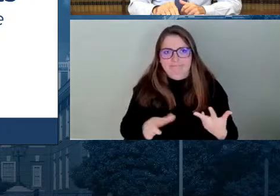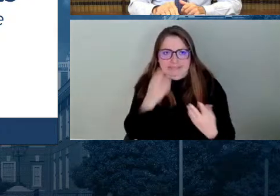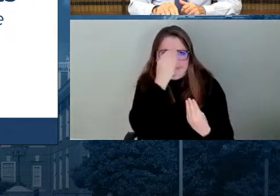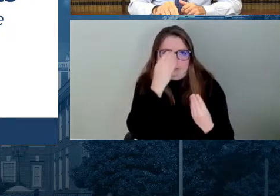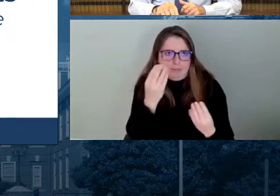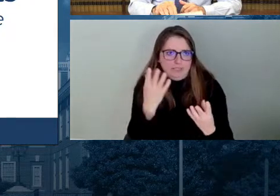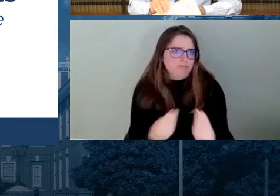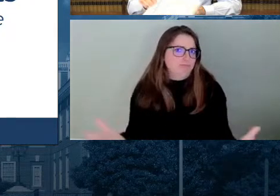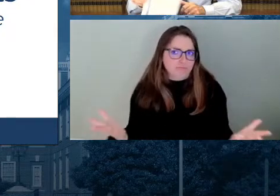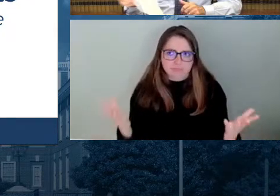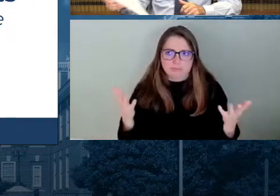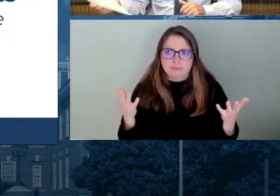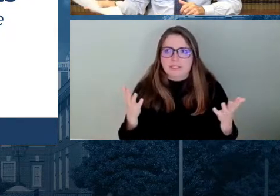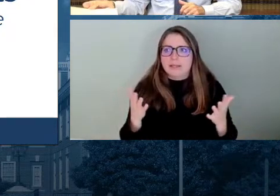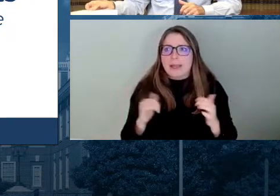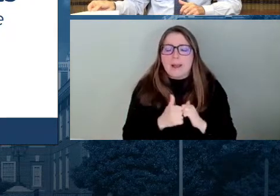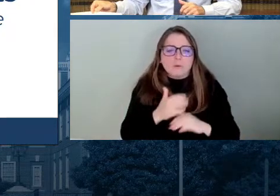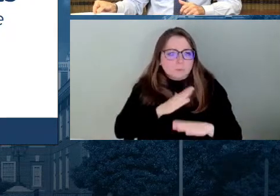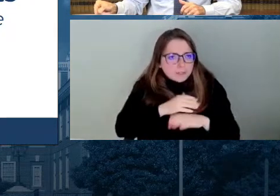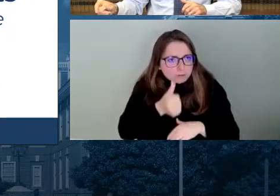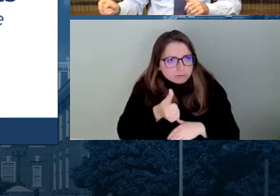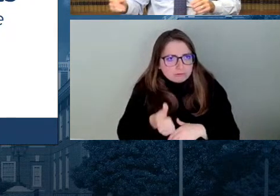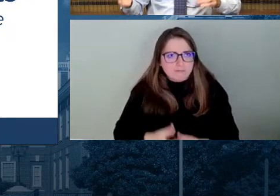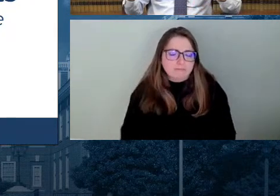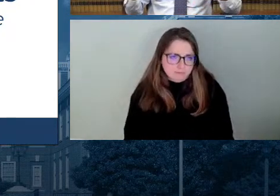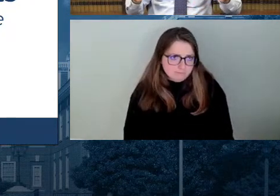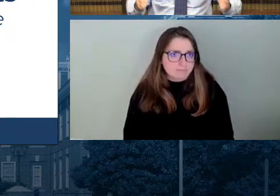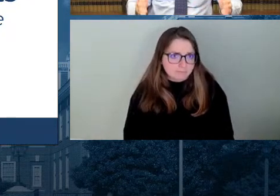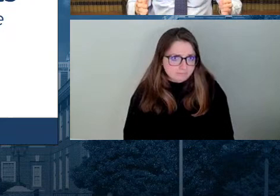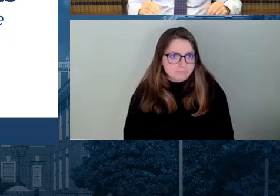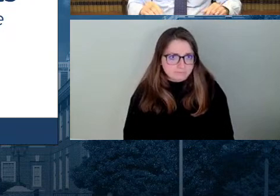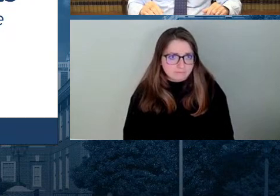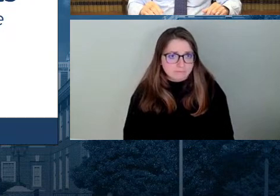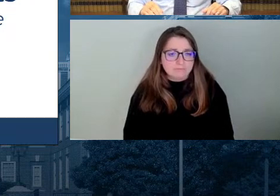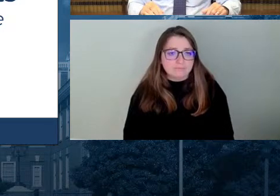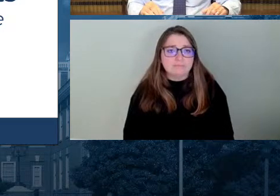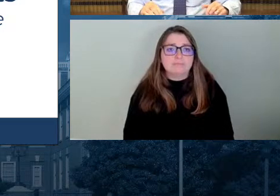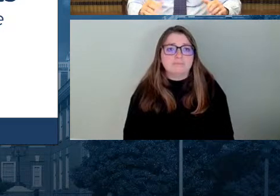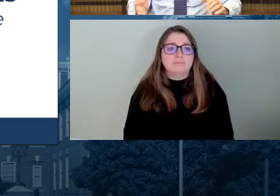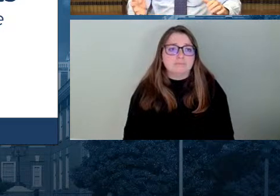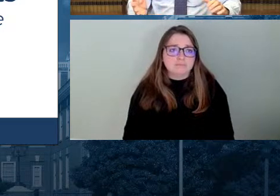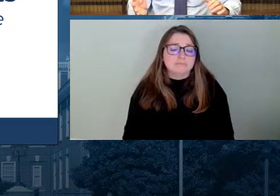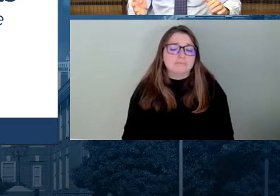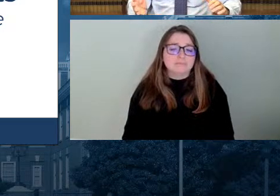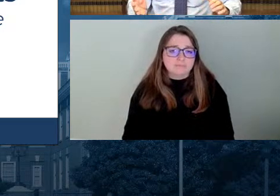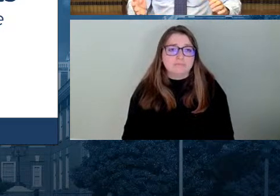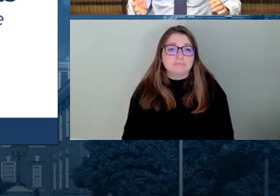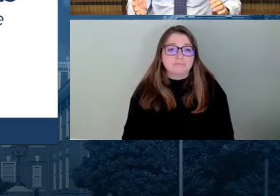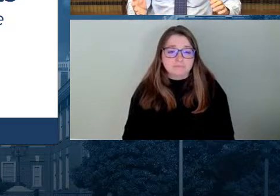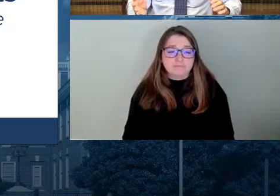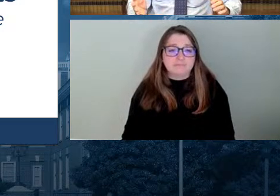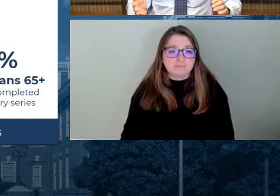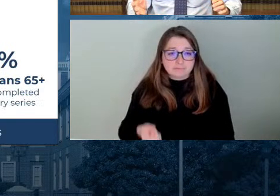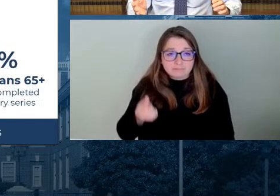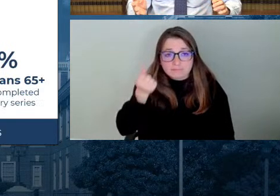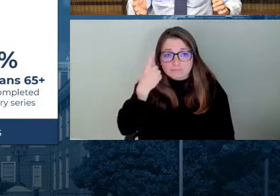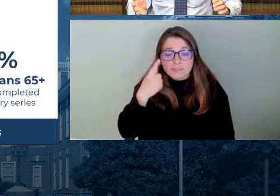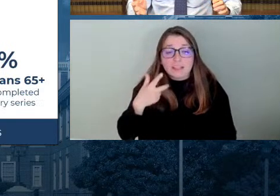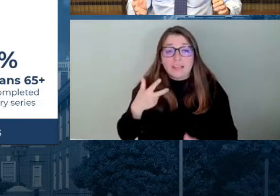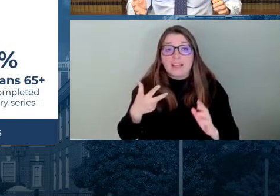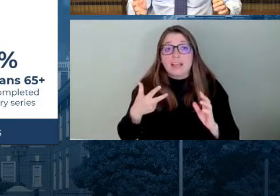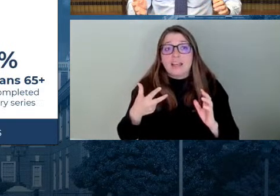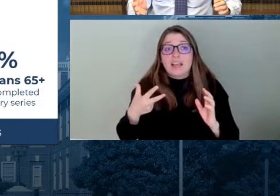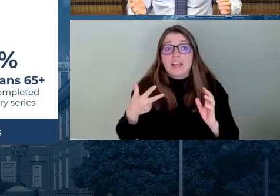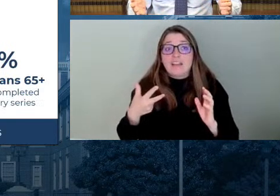taking protective measures. One of the things that's considerably different is the level of vaccination that has occurred